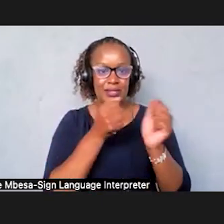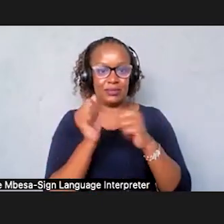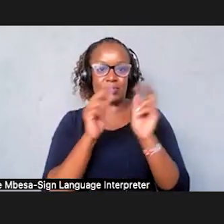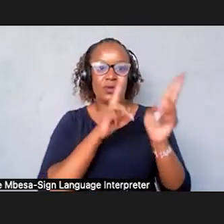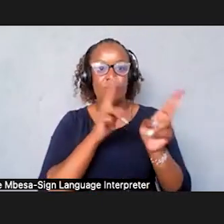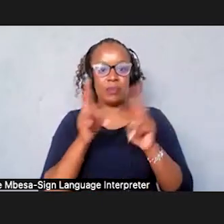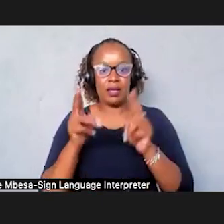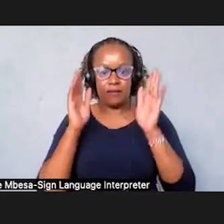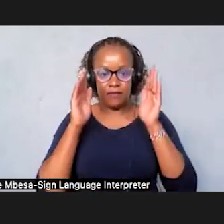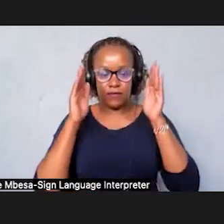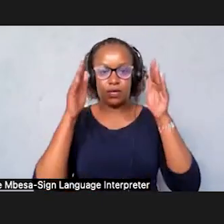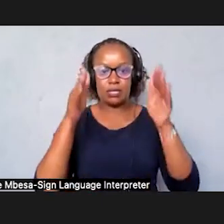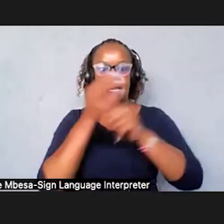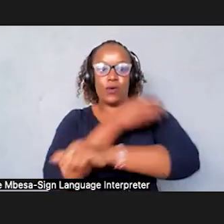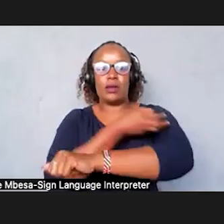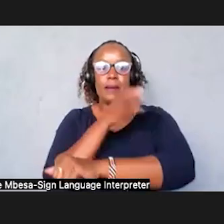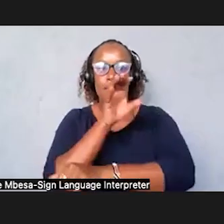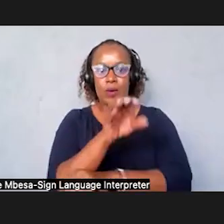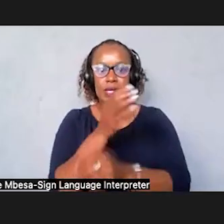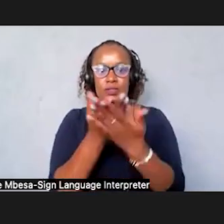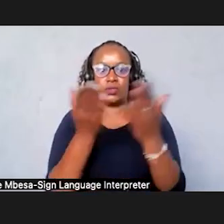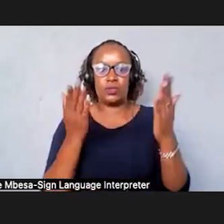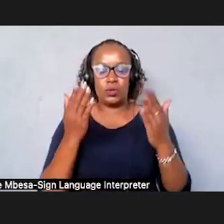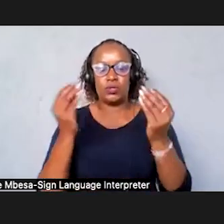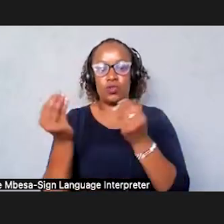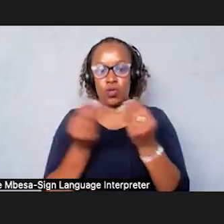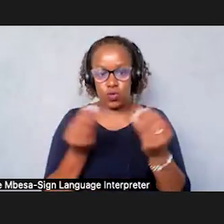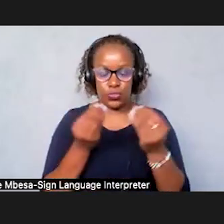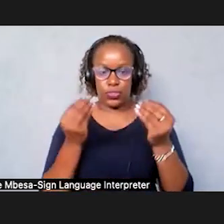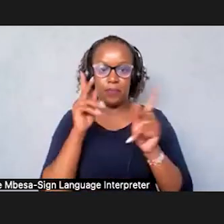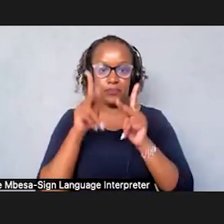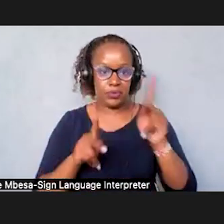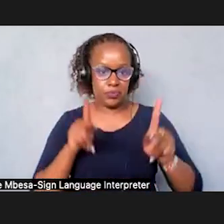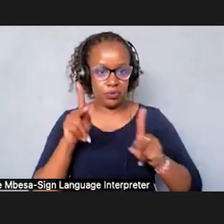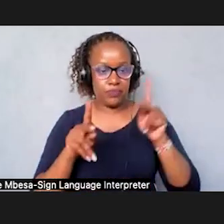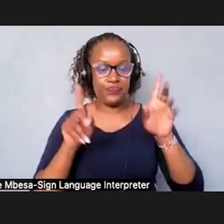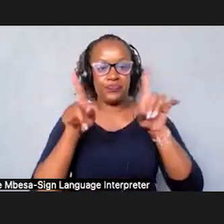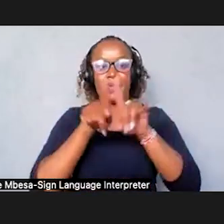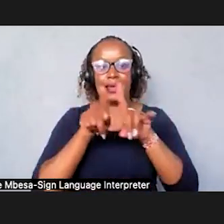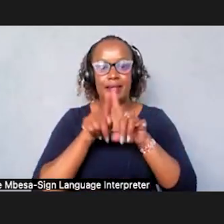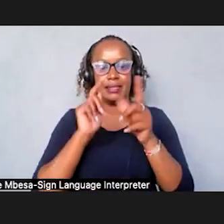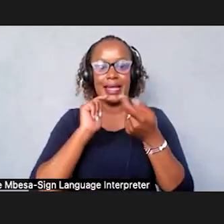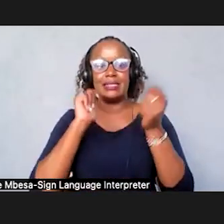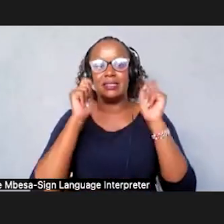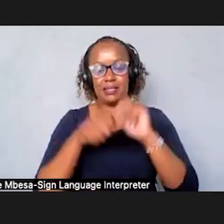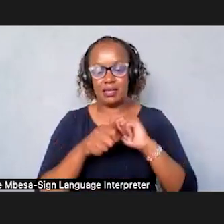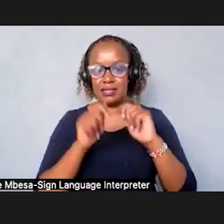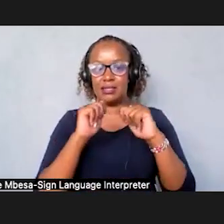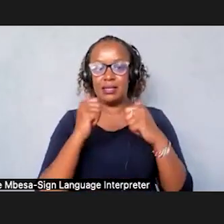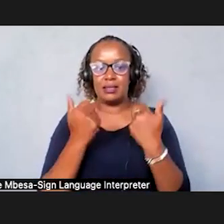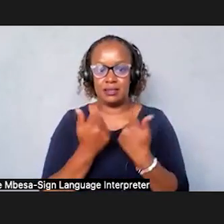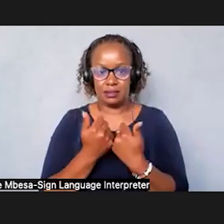on, empowering these young people as a change agents. That's what I can say,